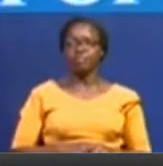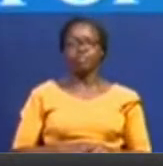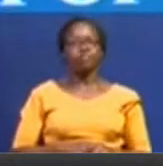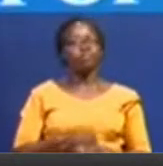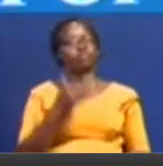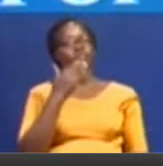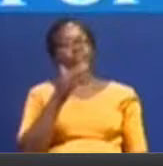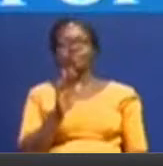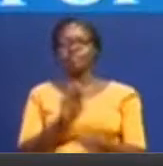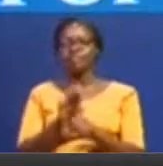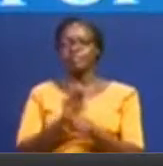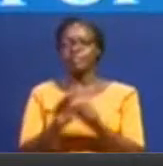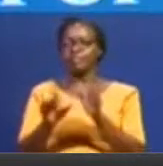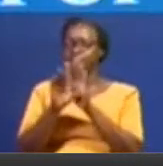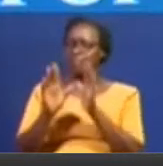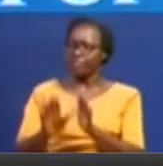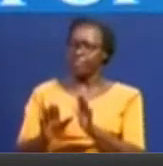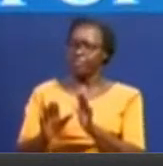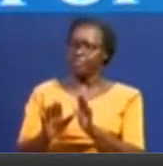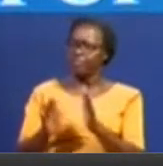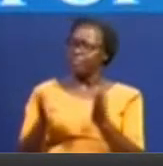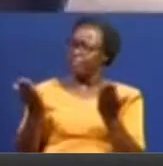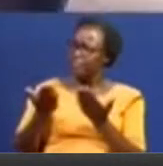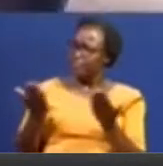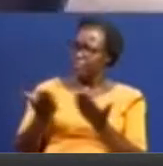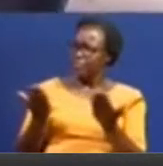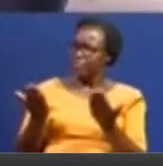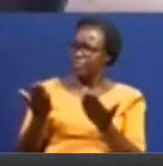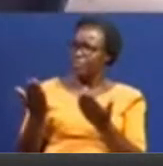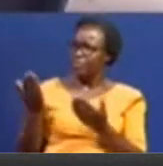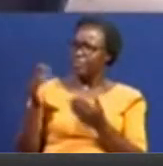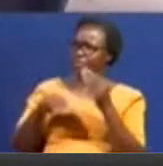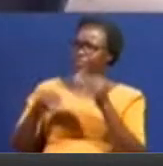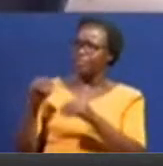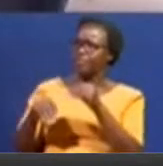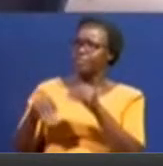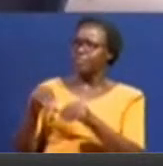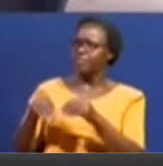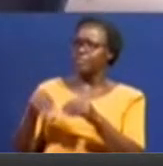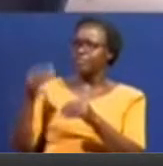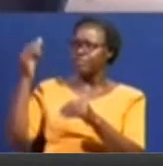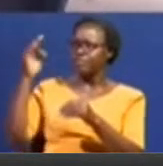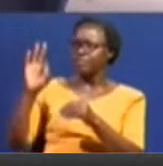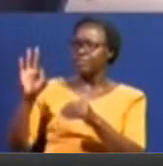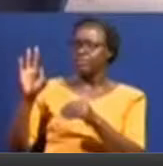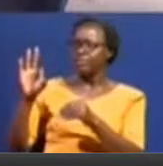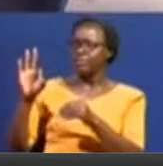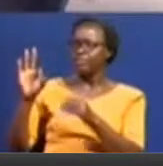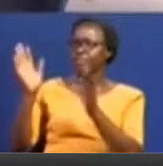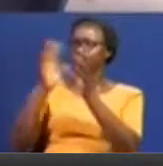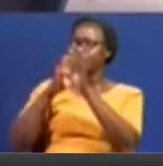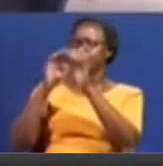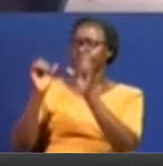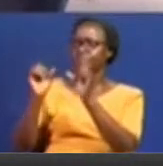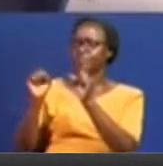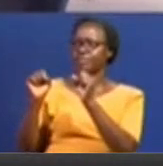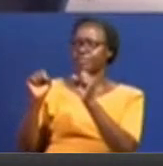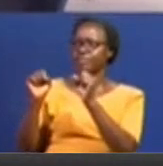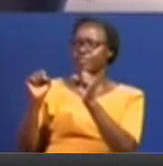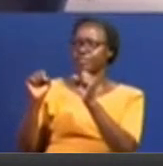Thank you very much, Wakili. Where is the election of the president